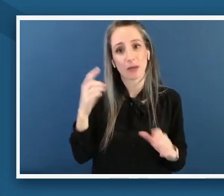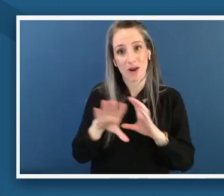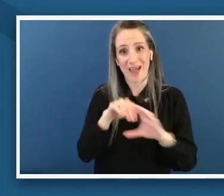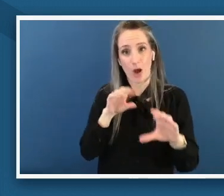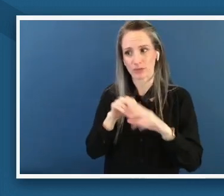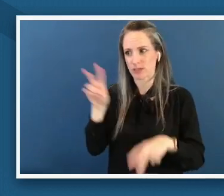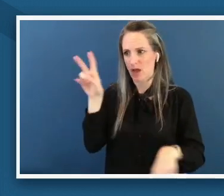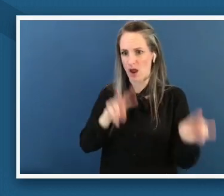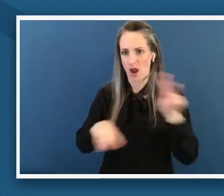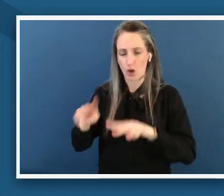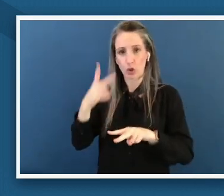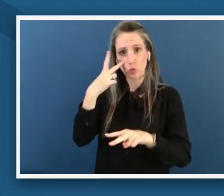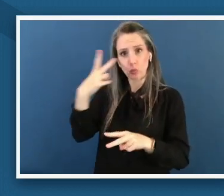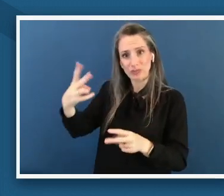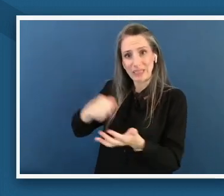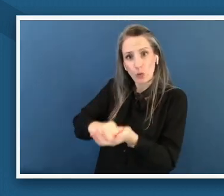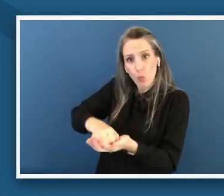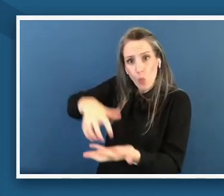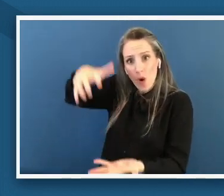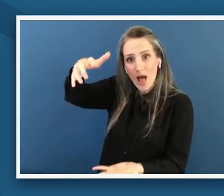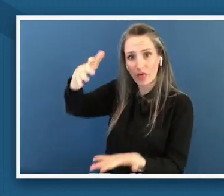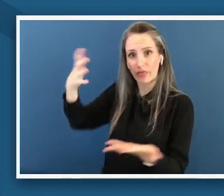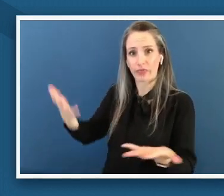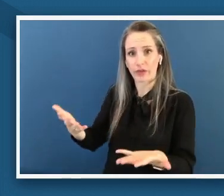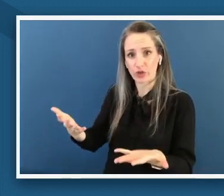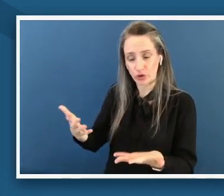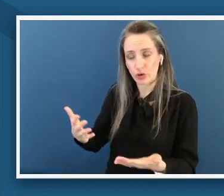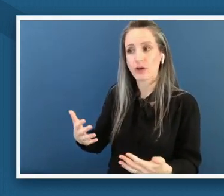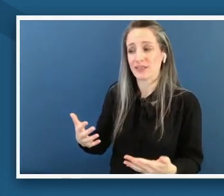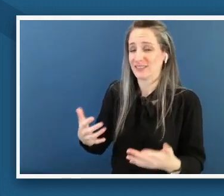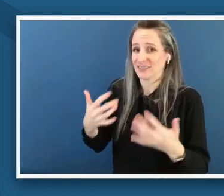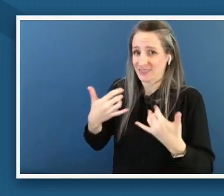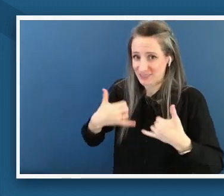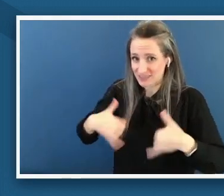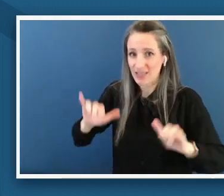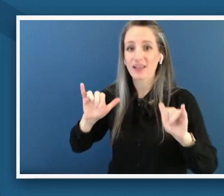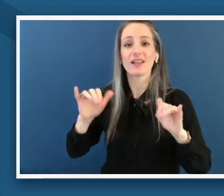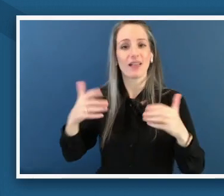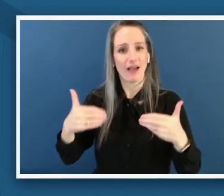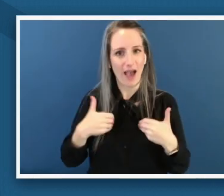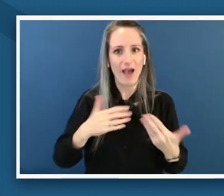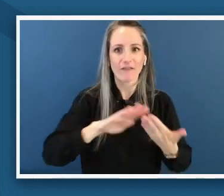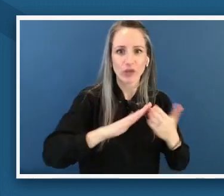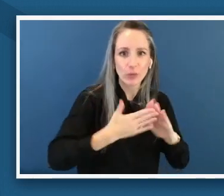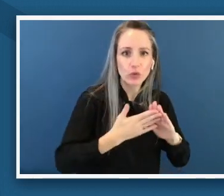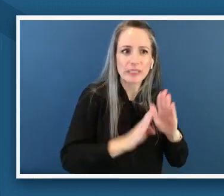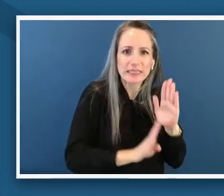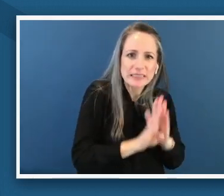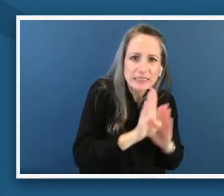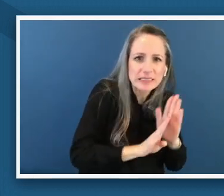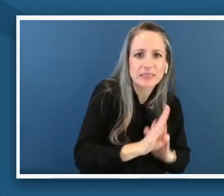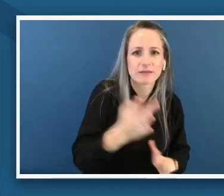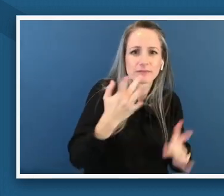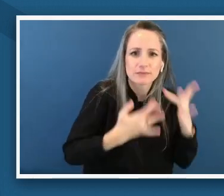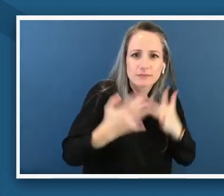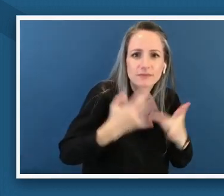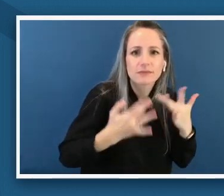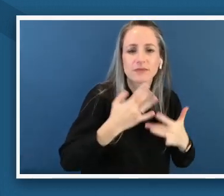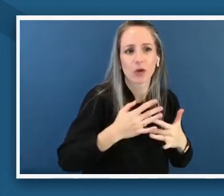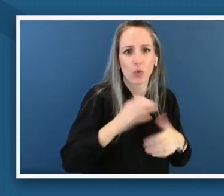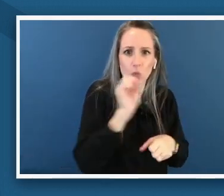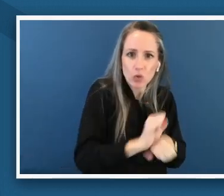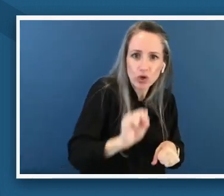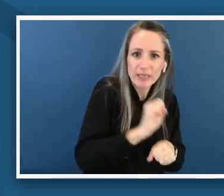much wealth, there are communities that are still working and still just trying to survive and thrive.